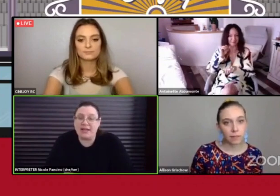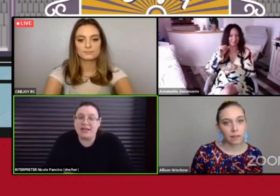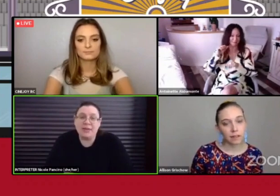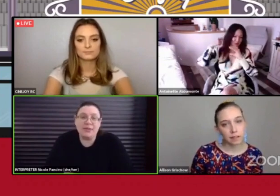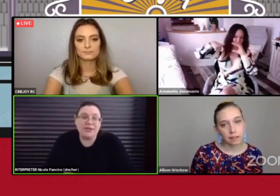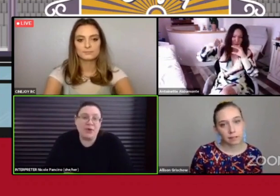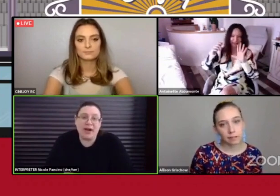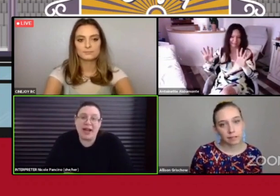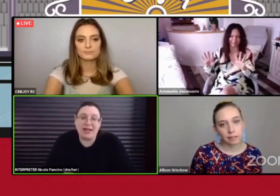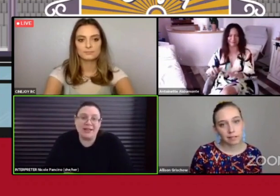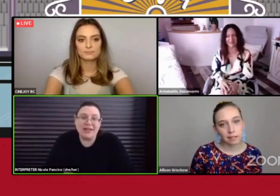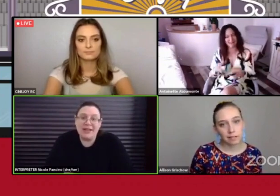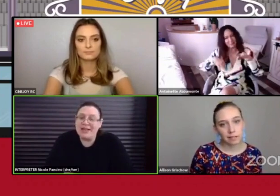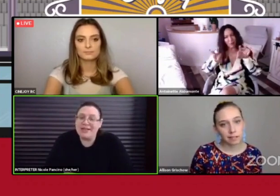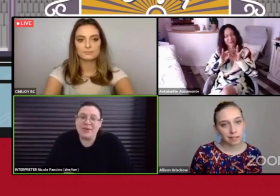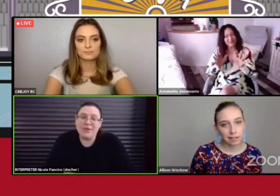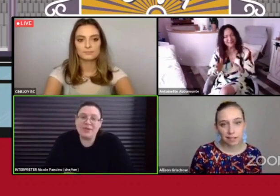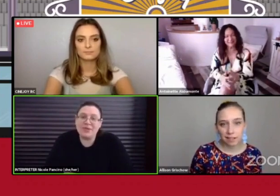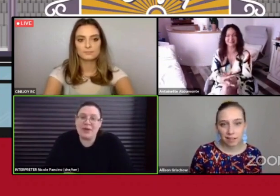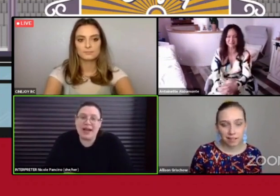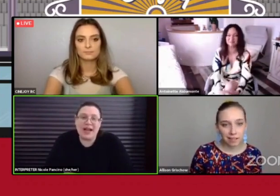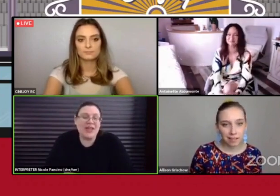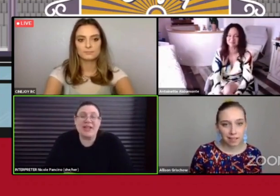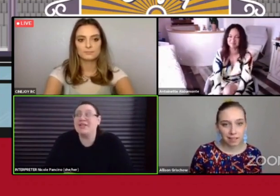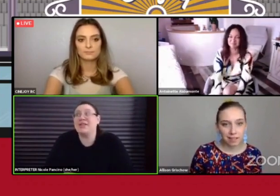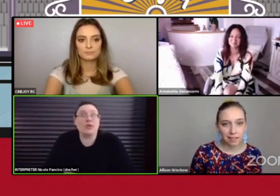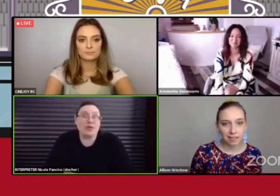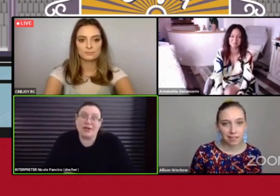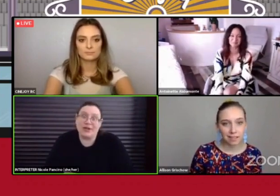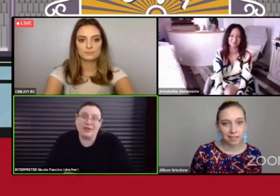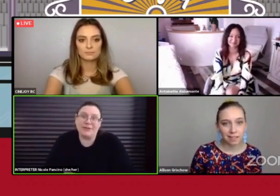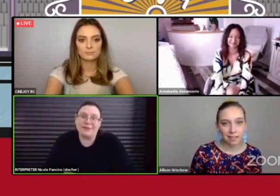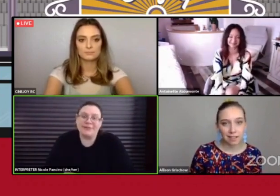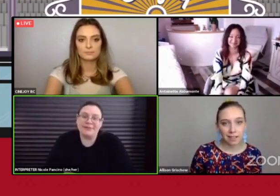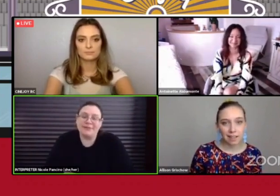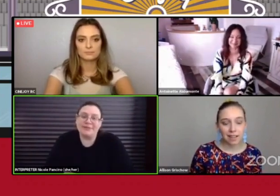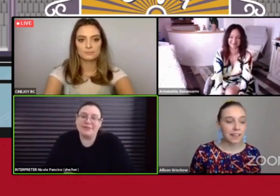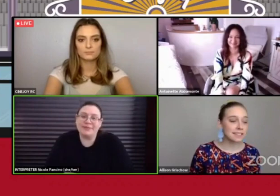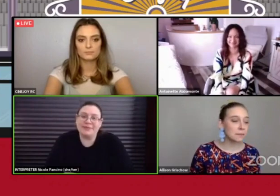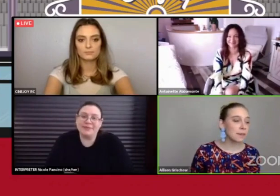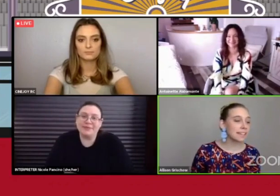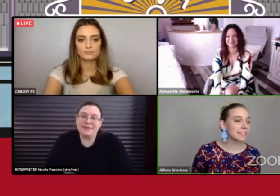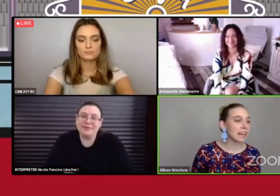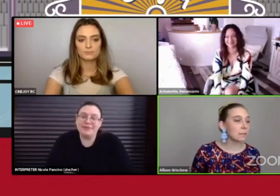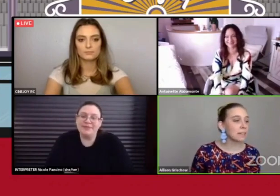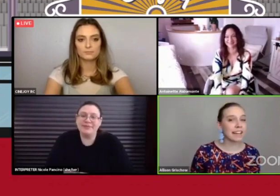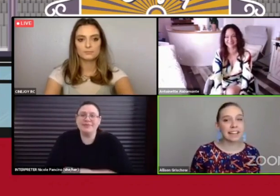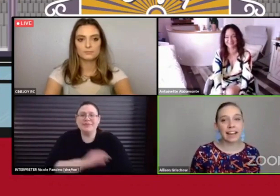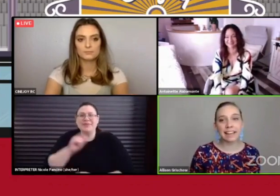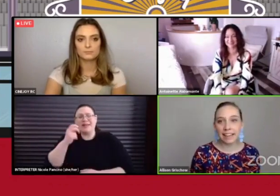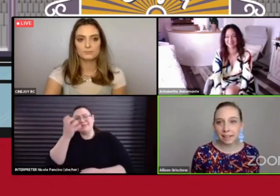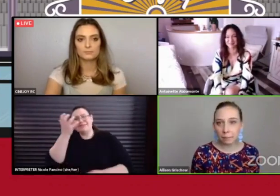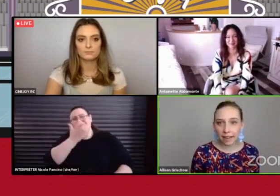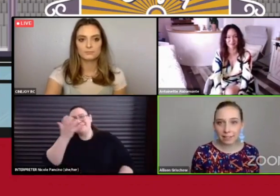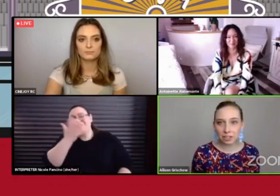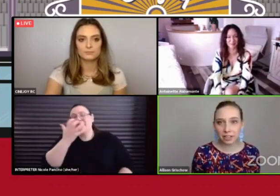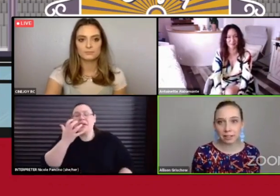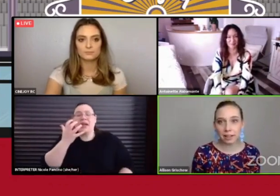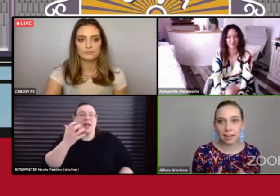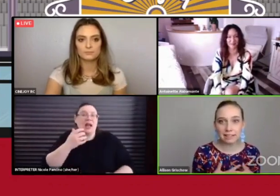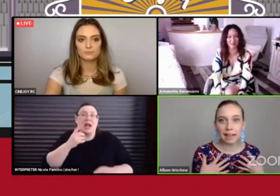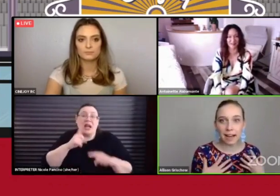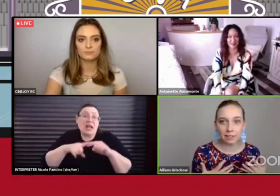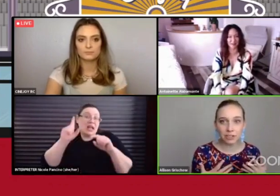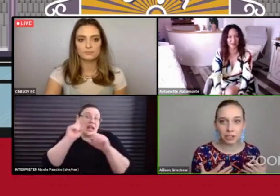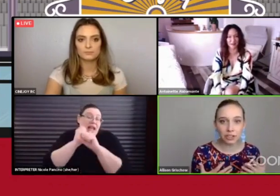done beforehand so it was great i think that's so critical that's amazing i mean i i can't imagine